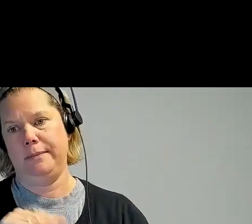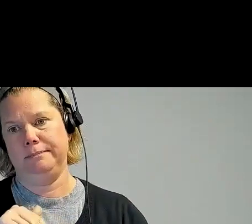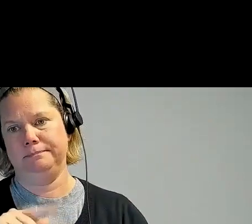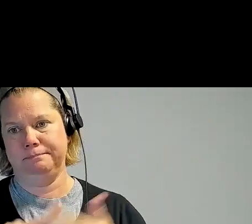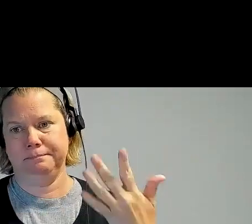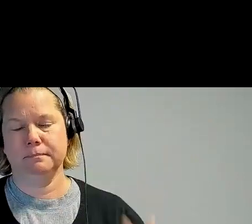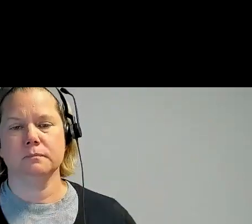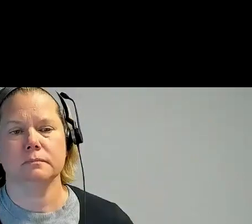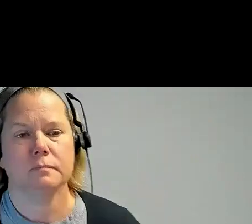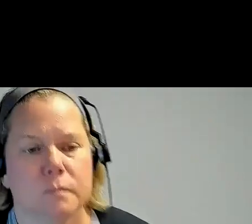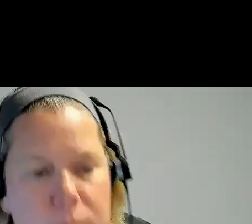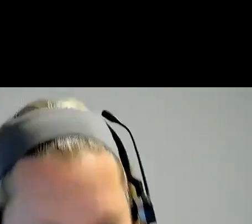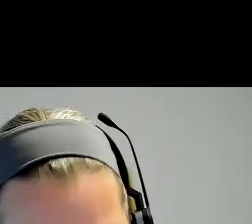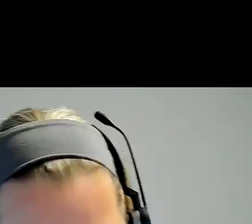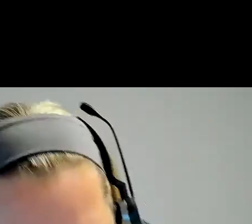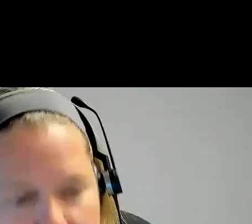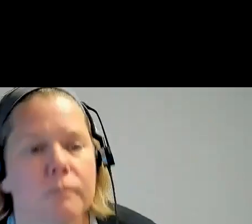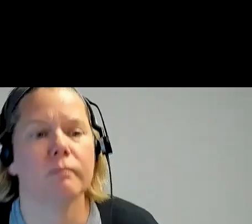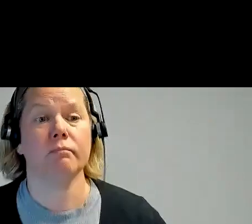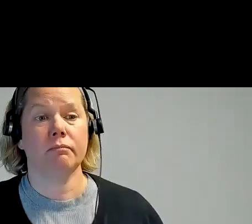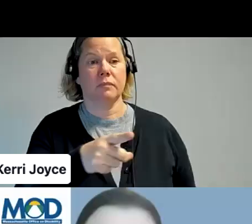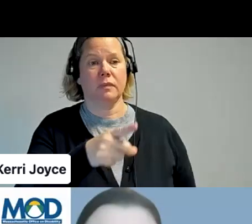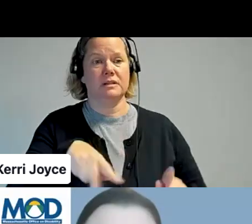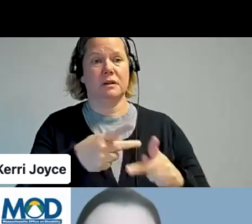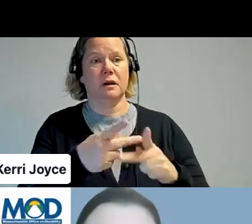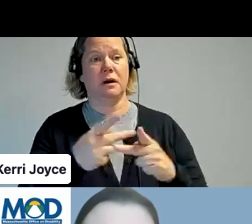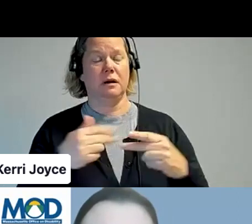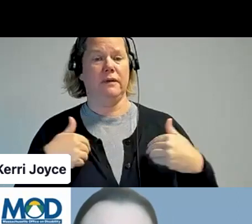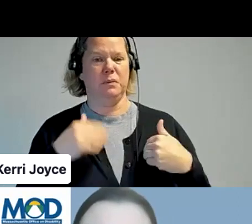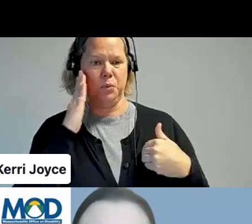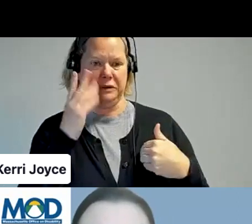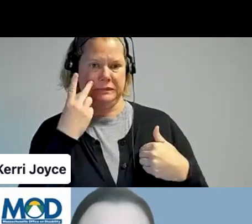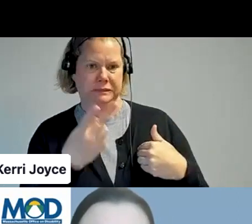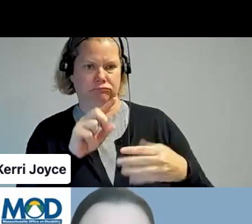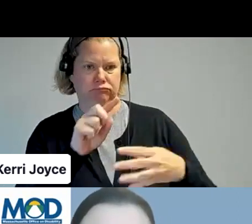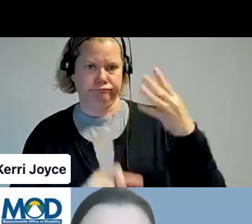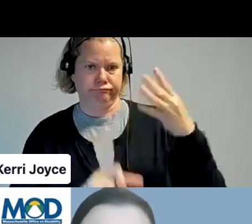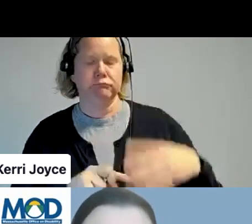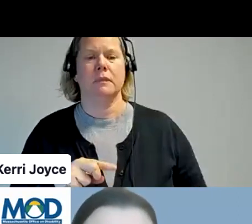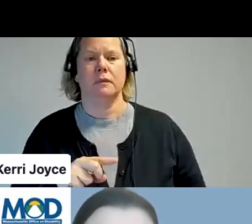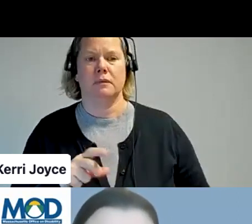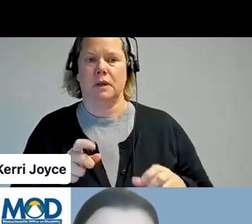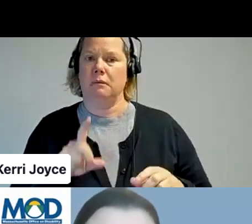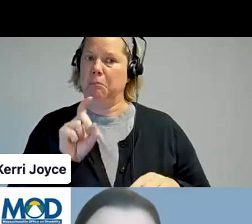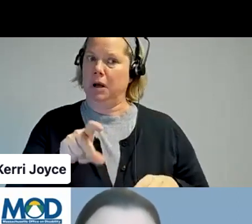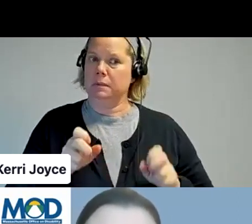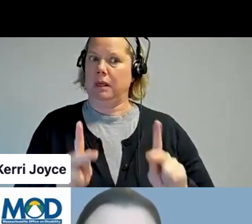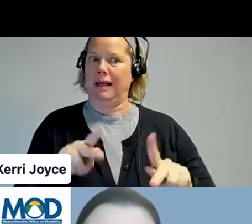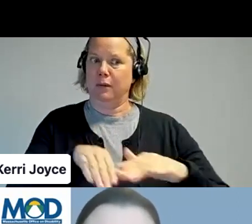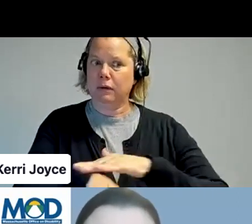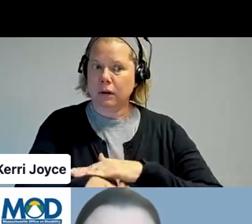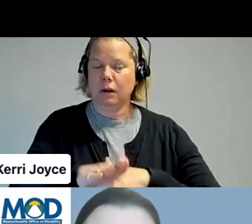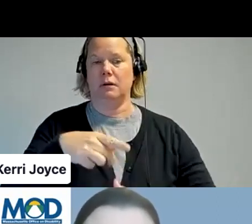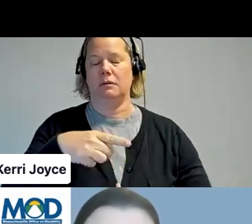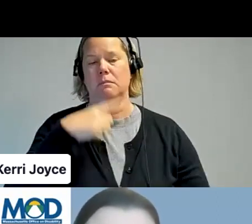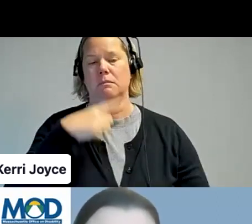a service animal, these are the types of animals that you're really looking for. They're the only ones that have to be allowed into public places. So a